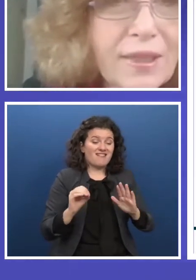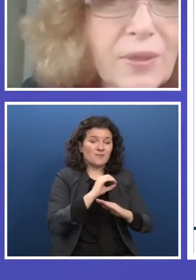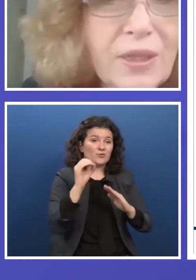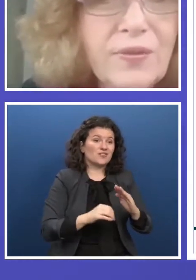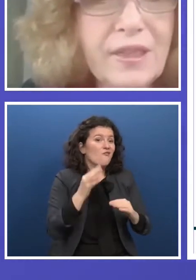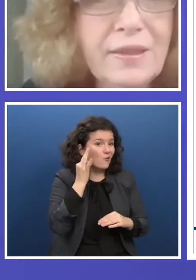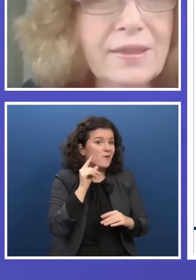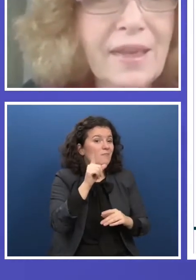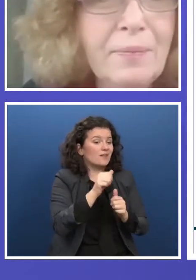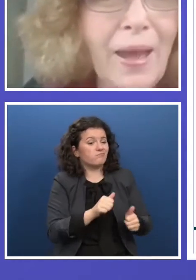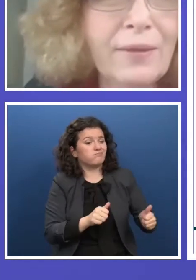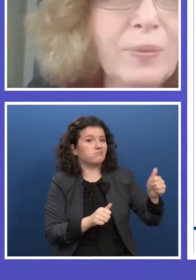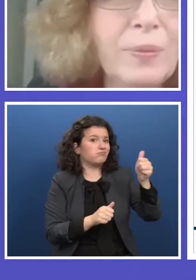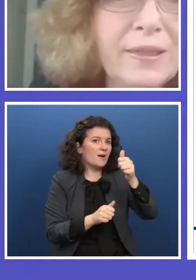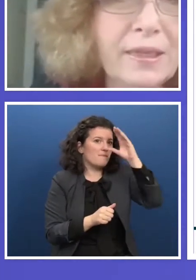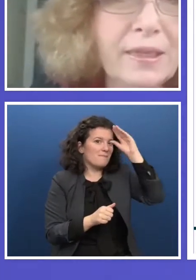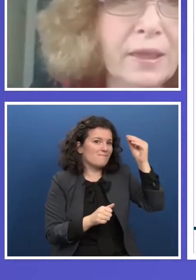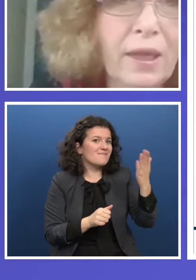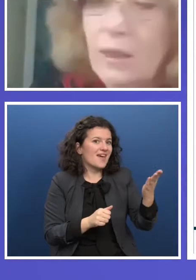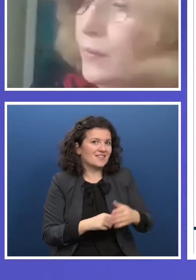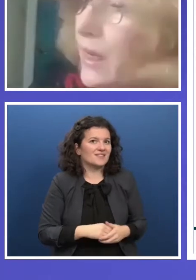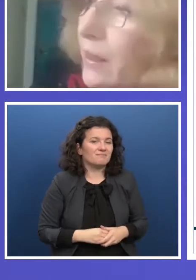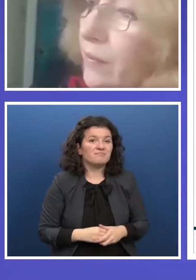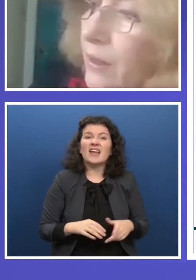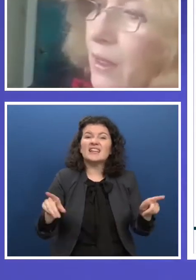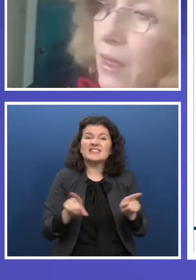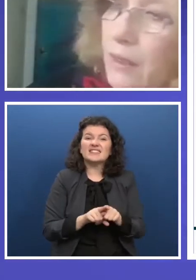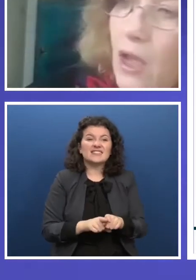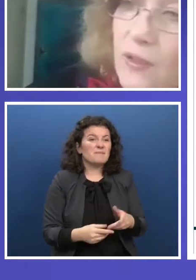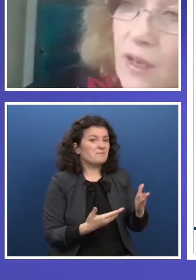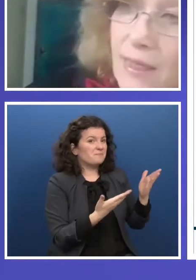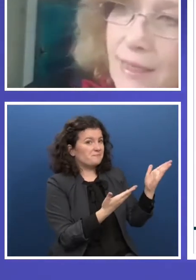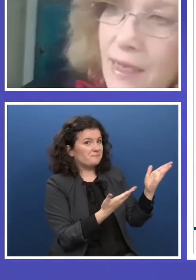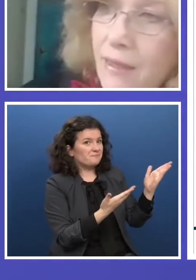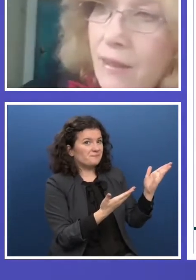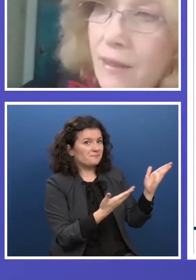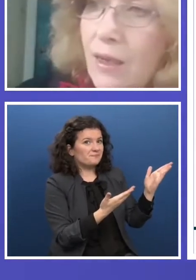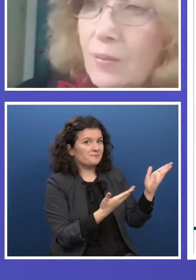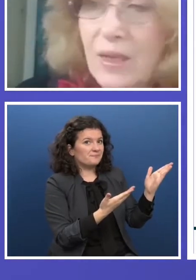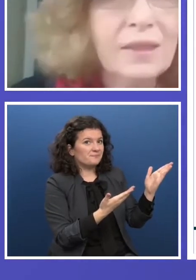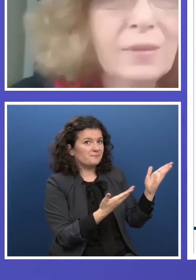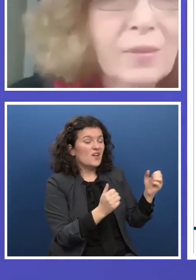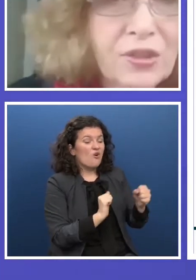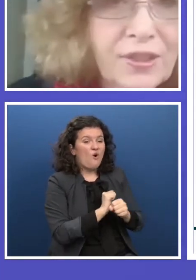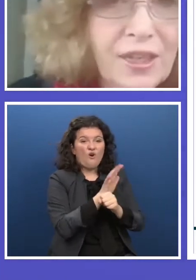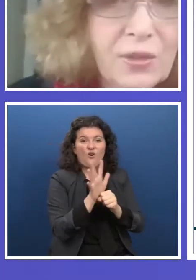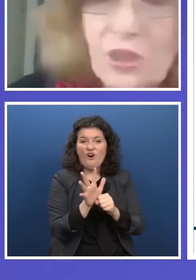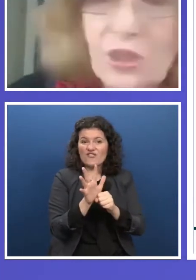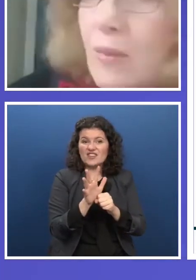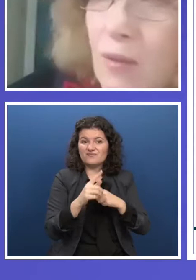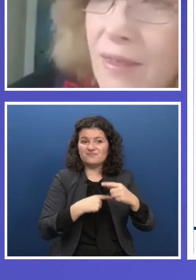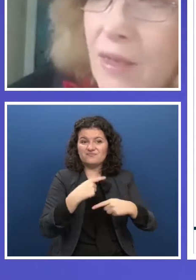And regrettably, we've seen the same pattern repeated in COVID-19. It's an